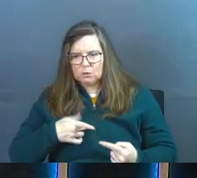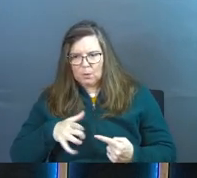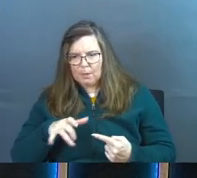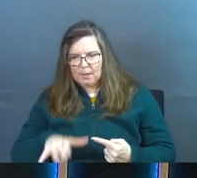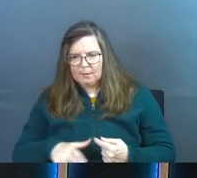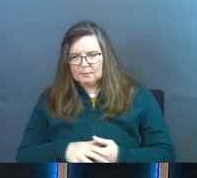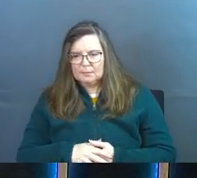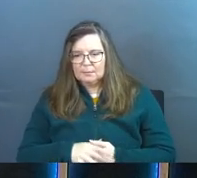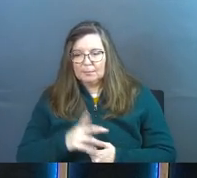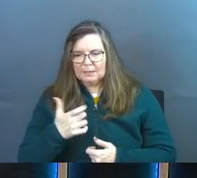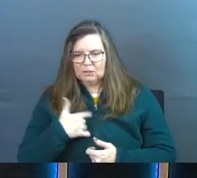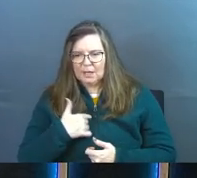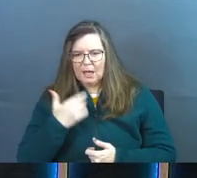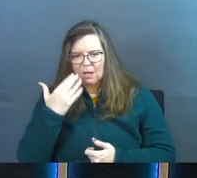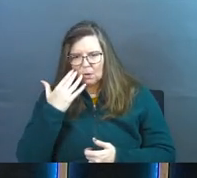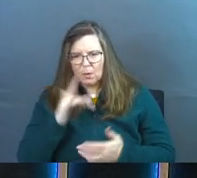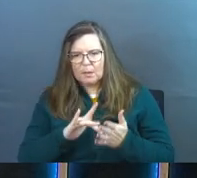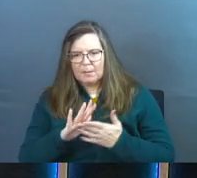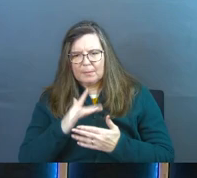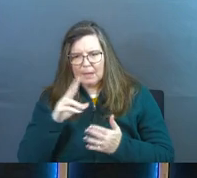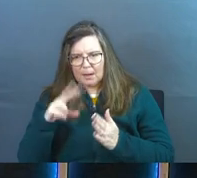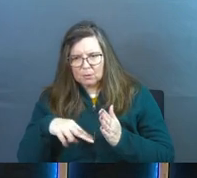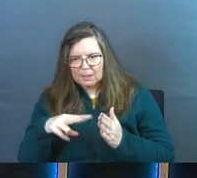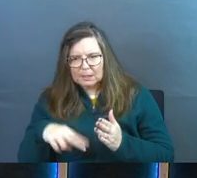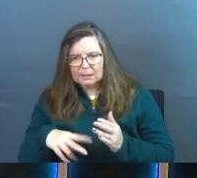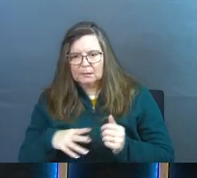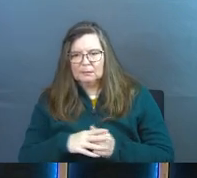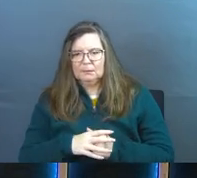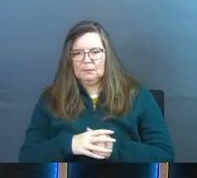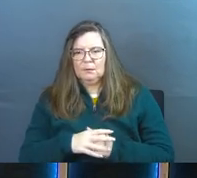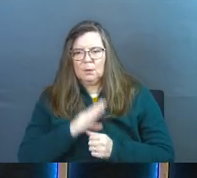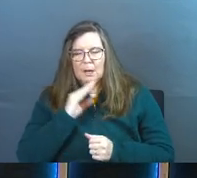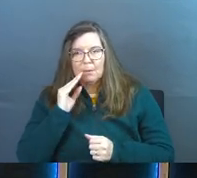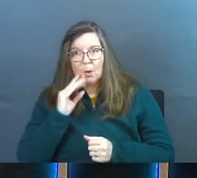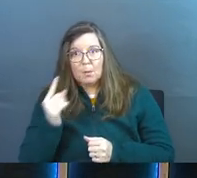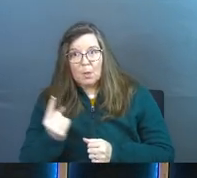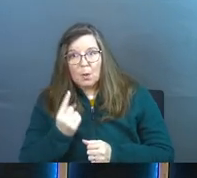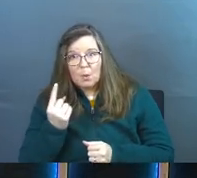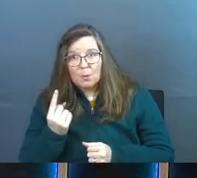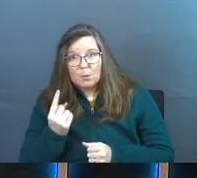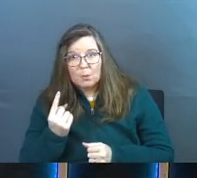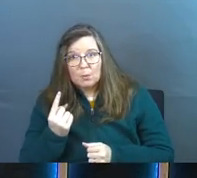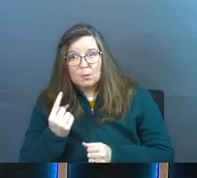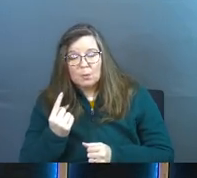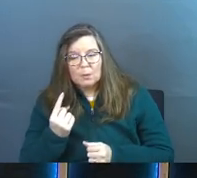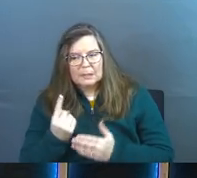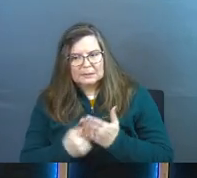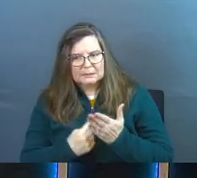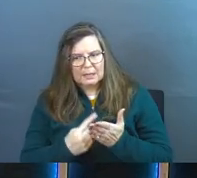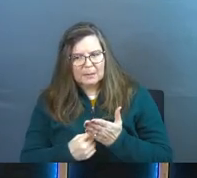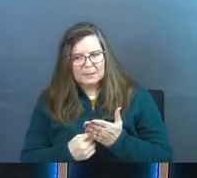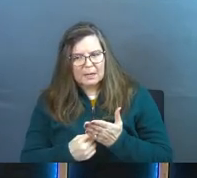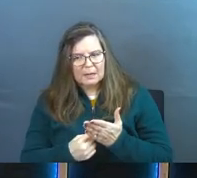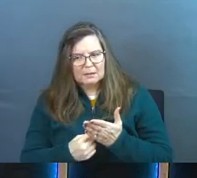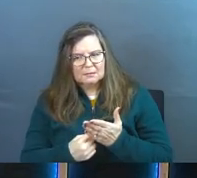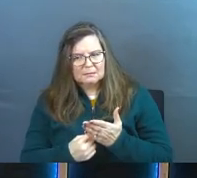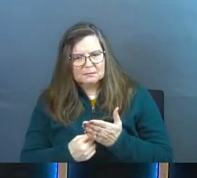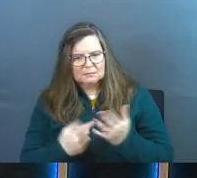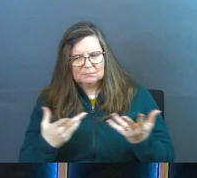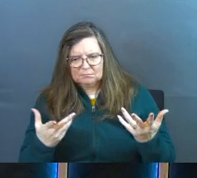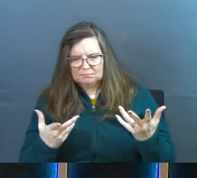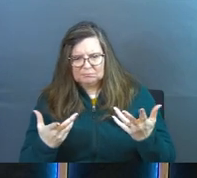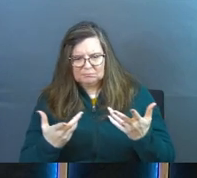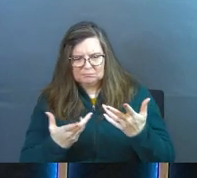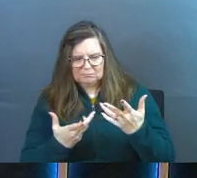that because you're like, I know the Bible that I'm reading. When I'm at home alone. And sometimes it doesn't add up, it doesn't